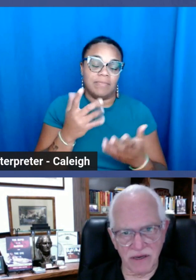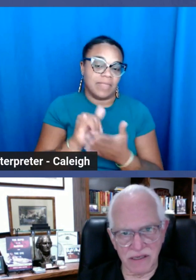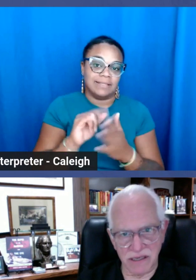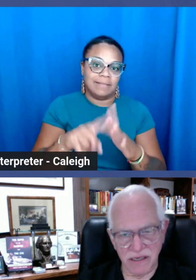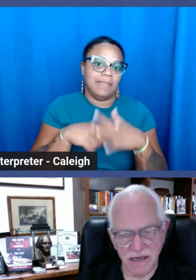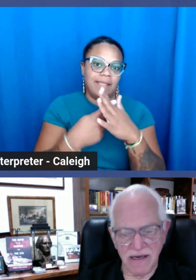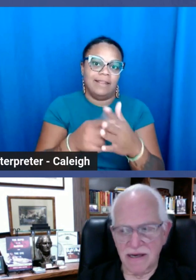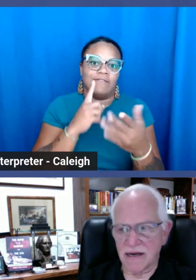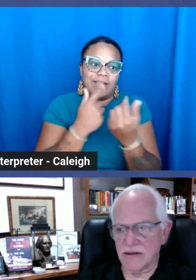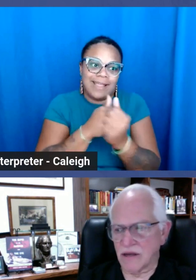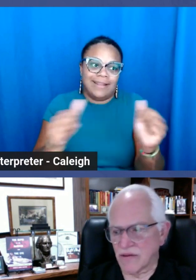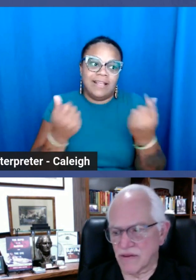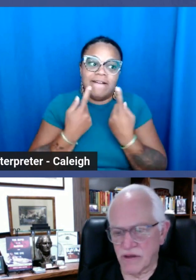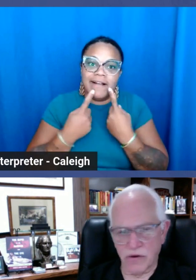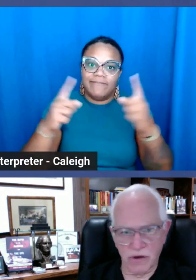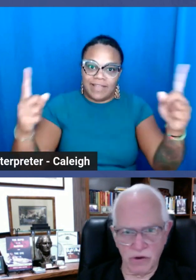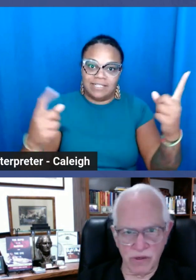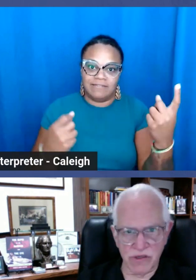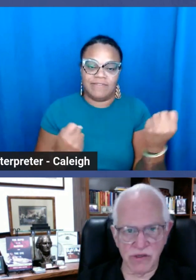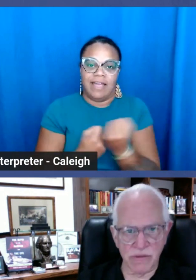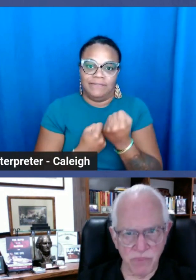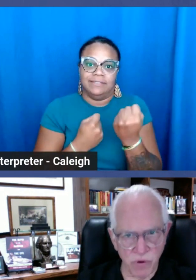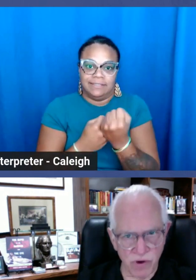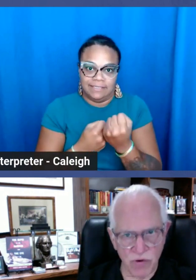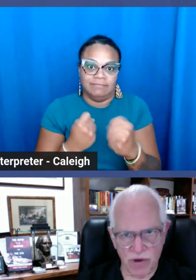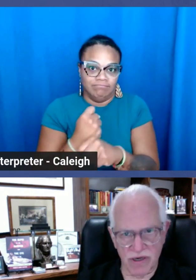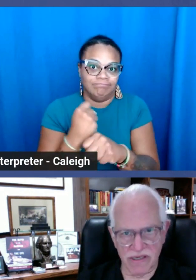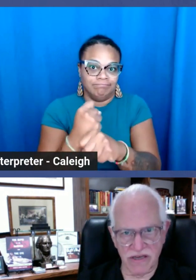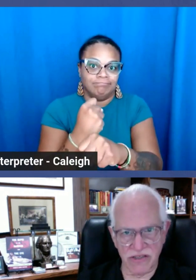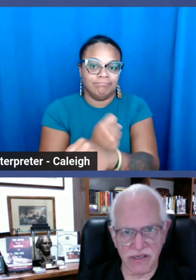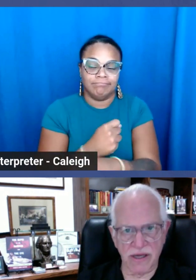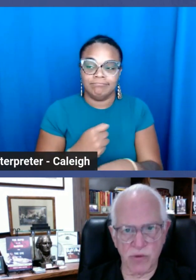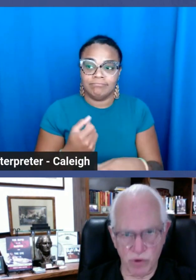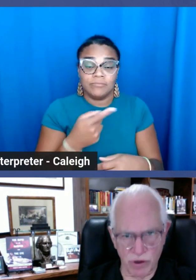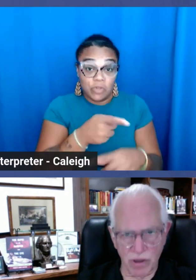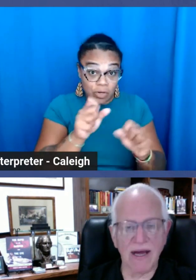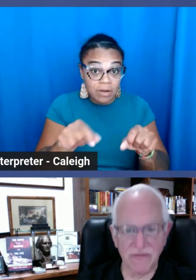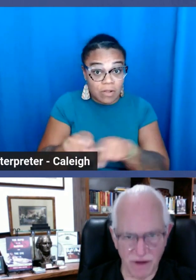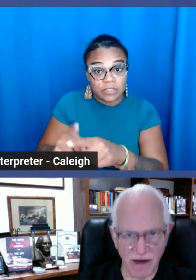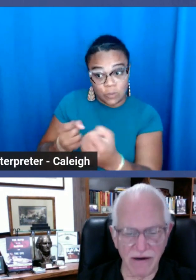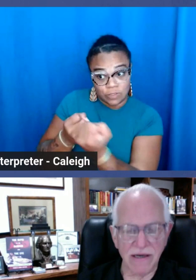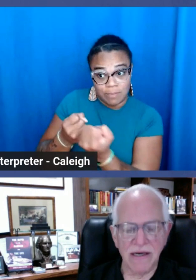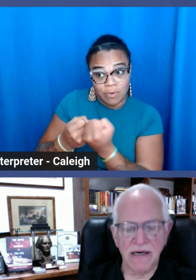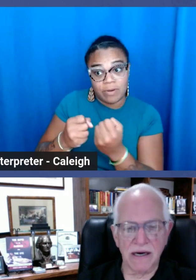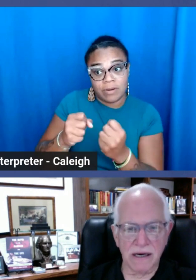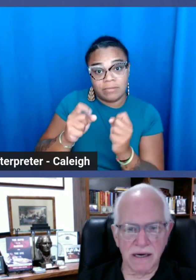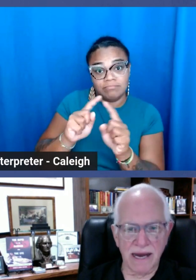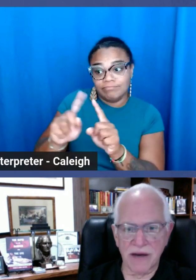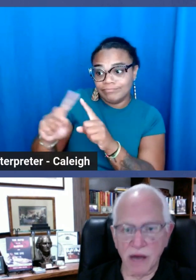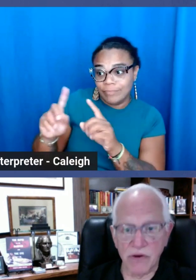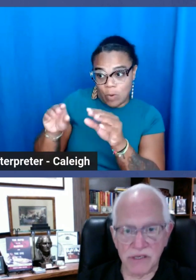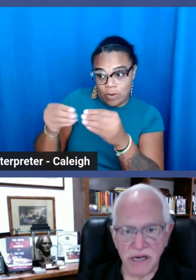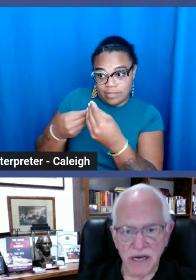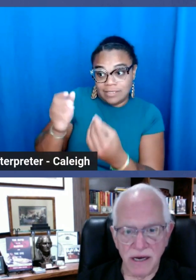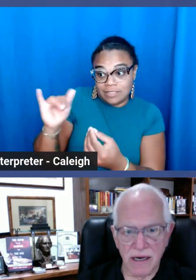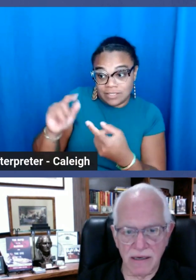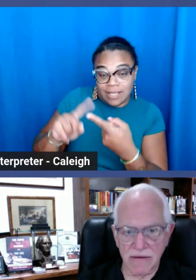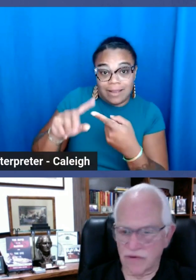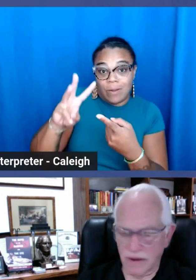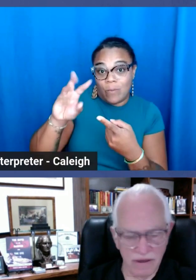effective advocacy. The other thing that you can do is just support organizations like Woodhull and FIRE and